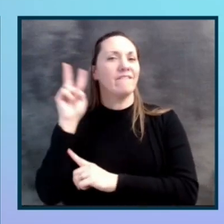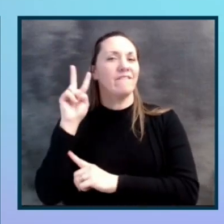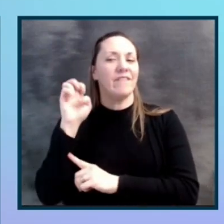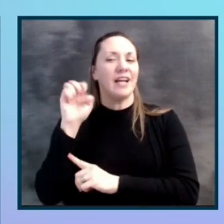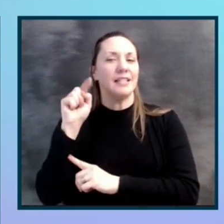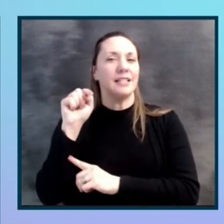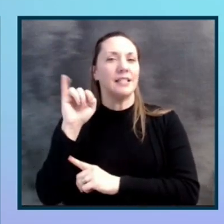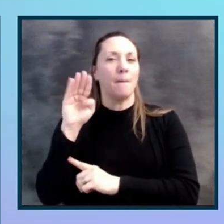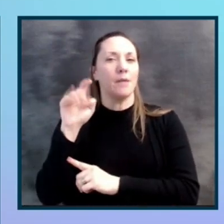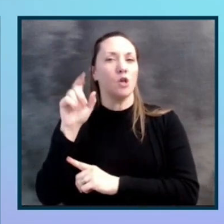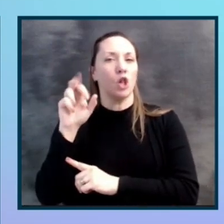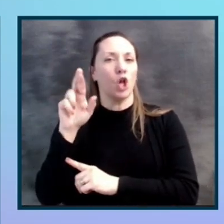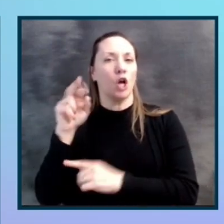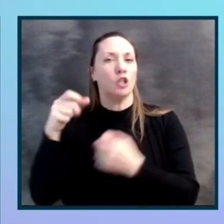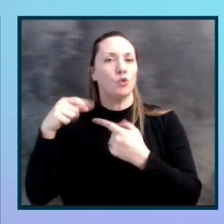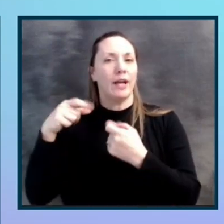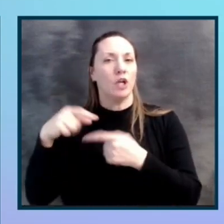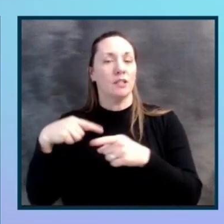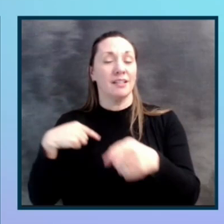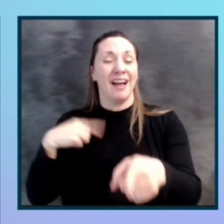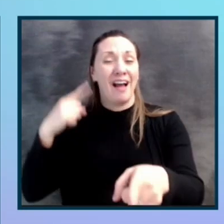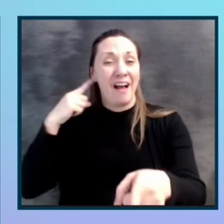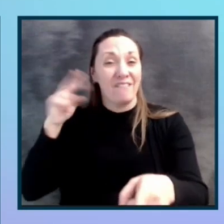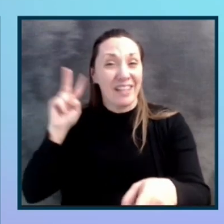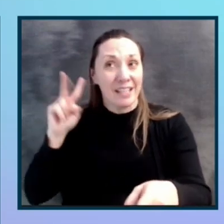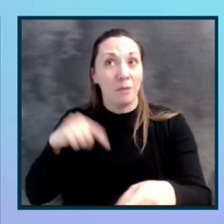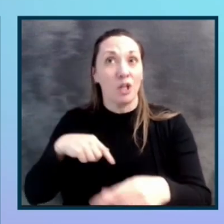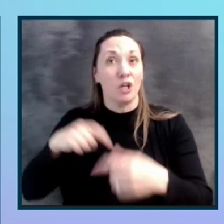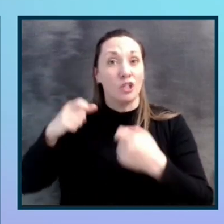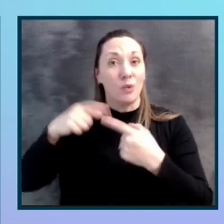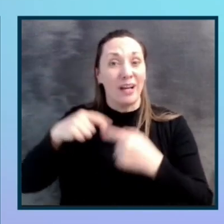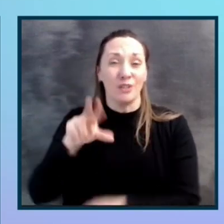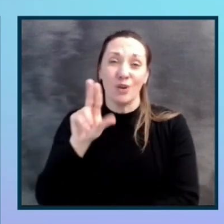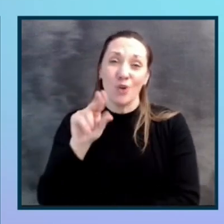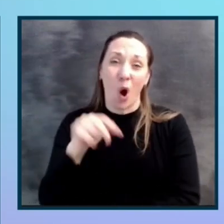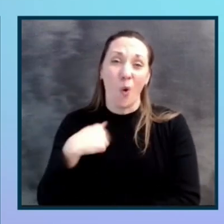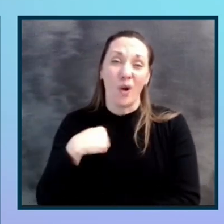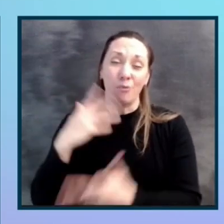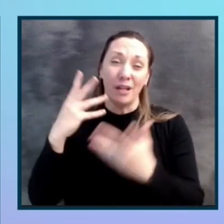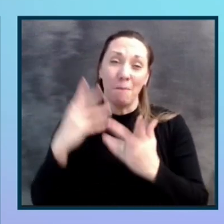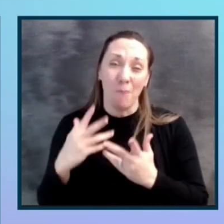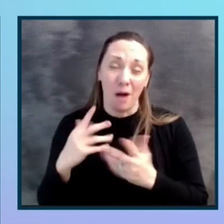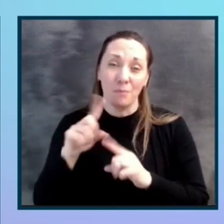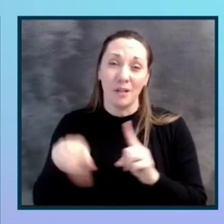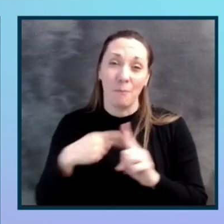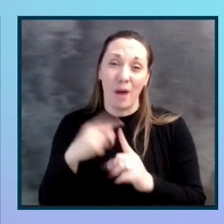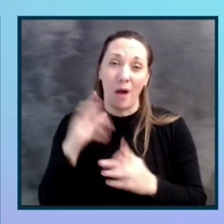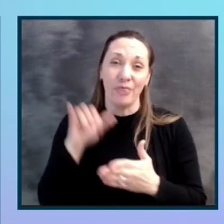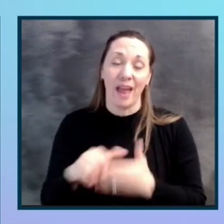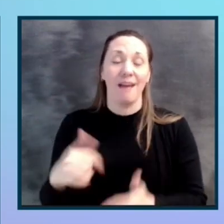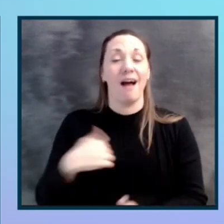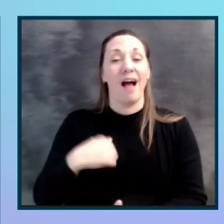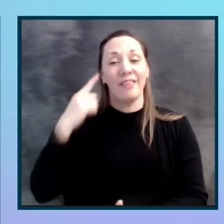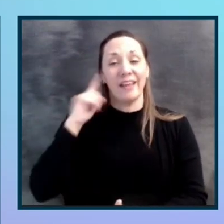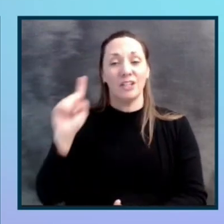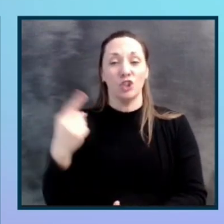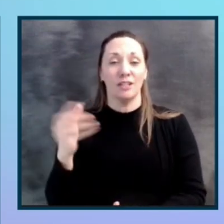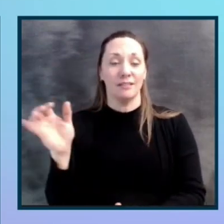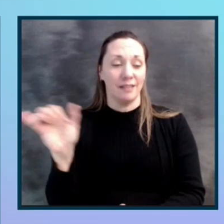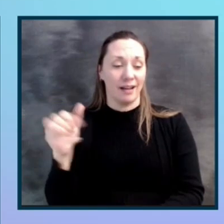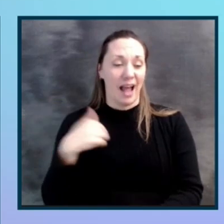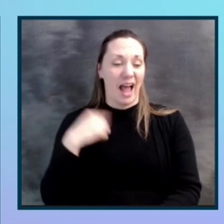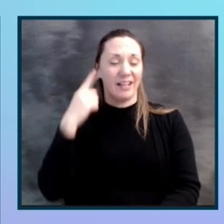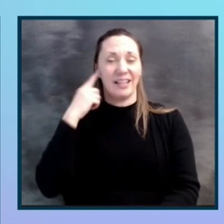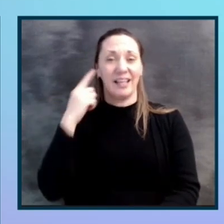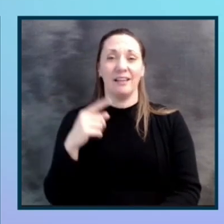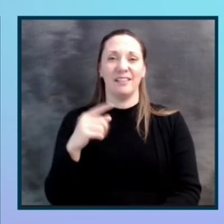Vestibular triggers, no. And I'm really bummed about that. I think it's just like, I think the case